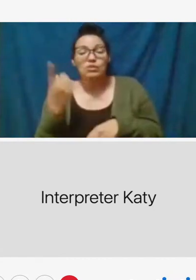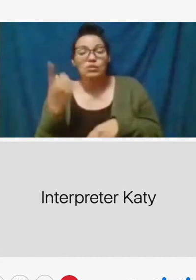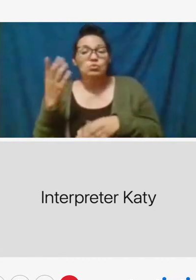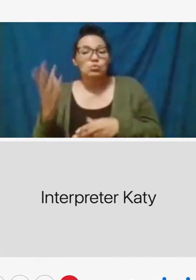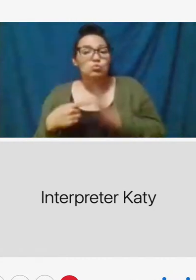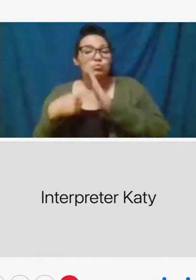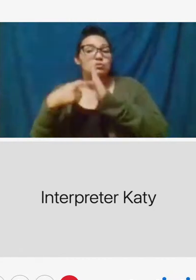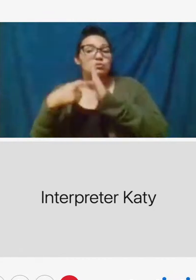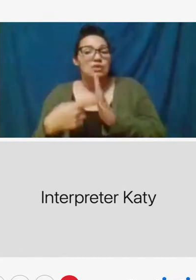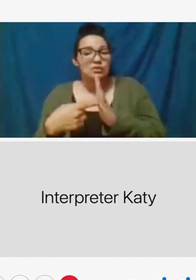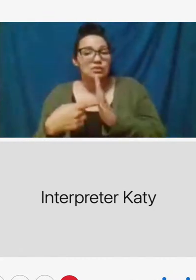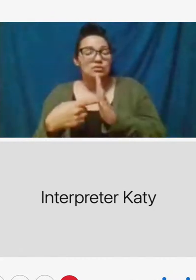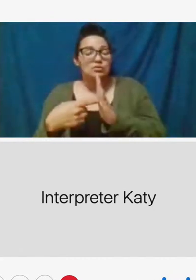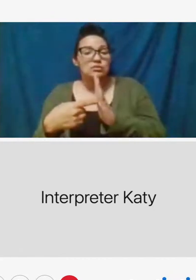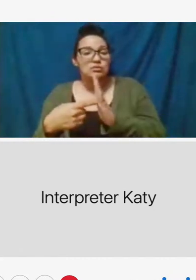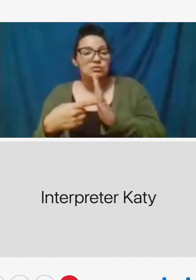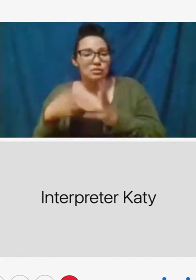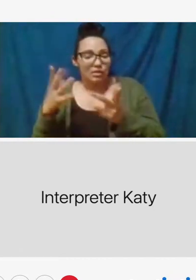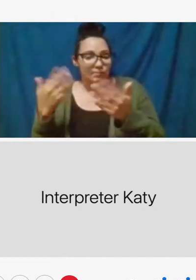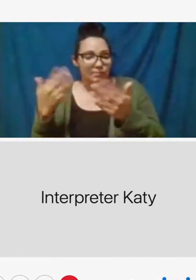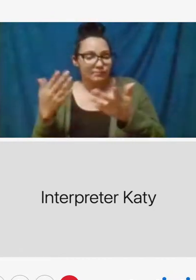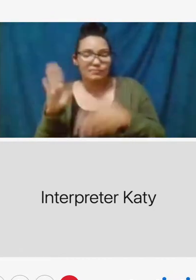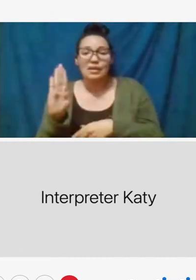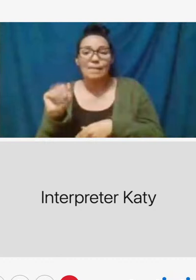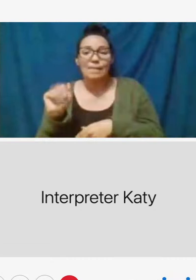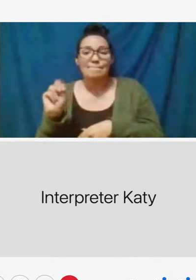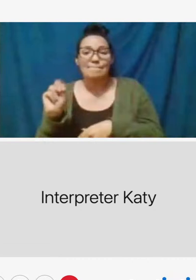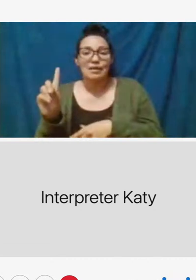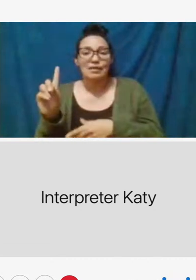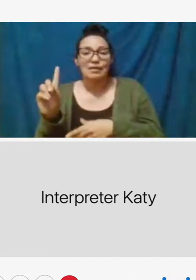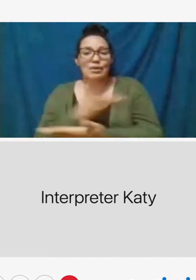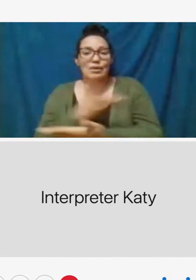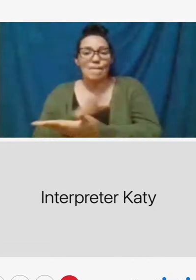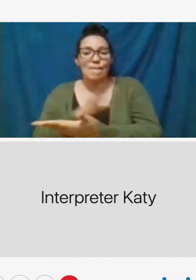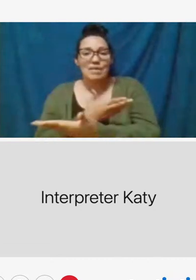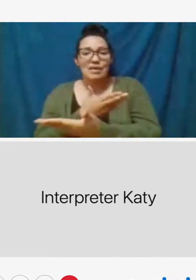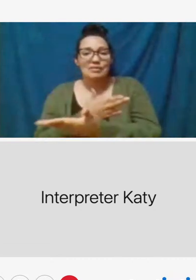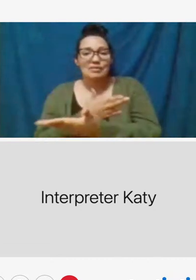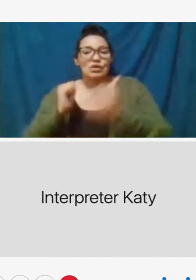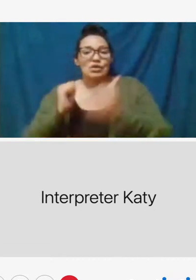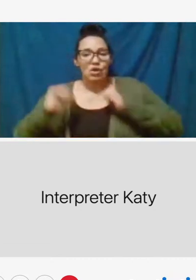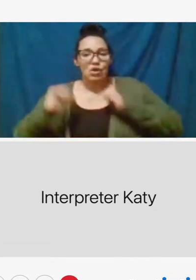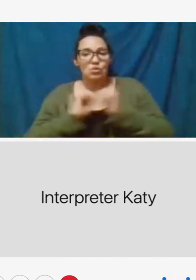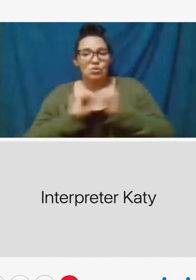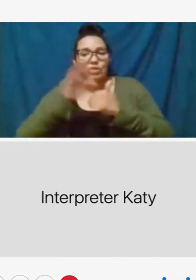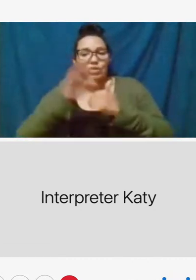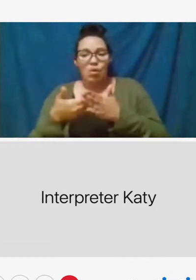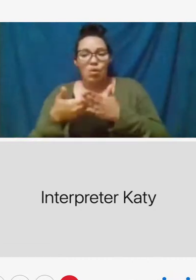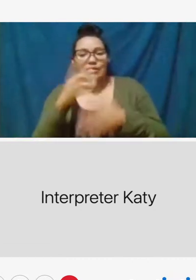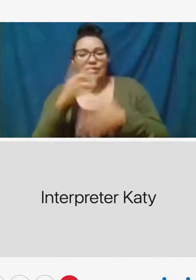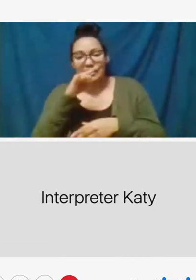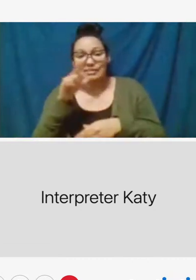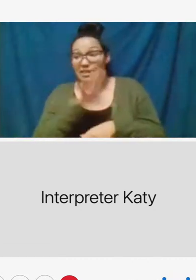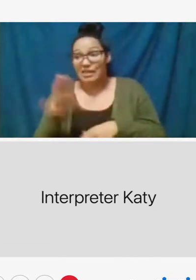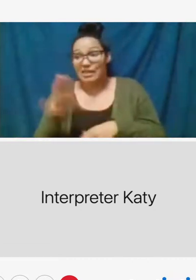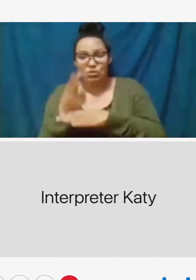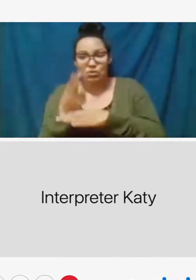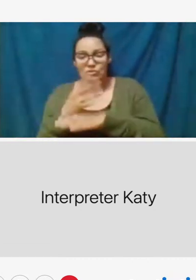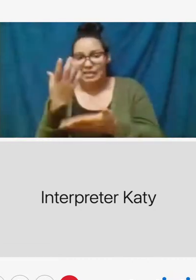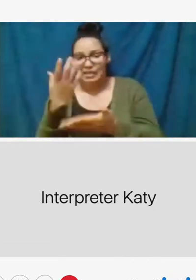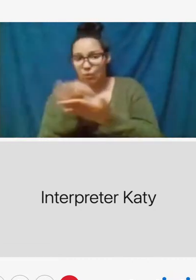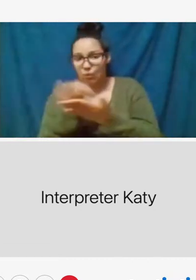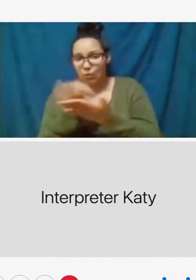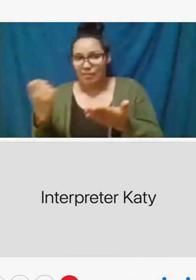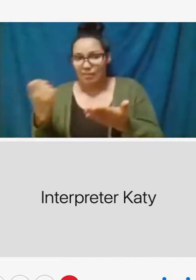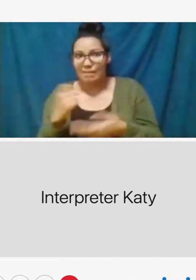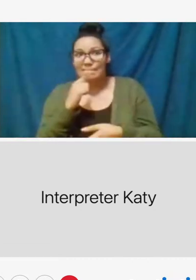band concert of all the kids and and they used the equipment to do it but we hadn't used it in the way it